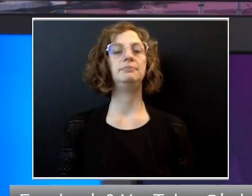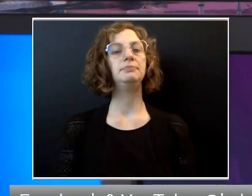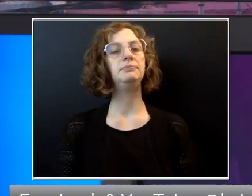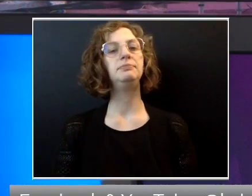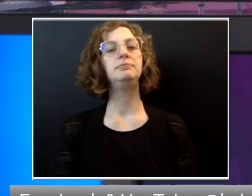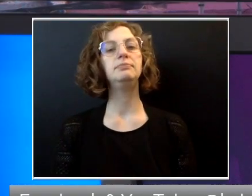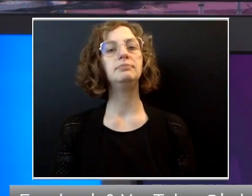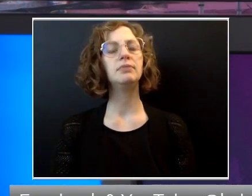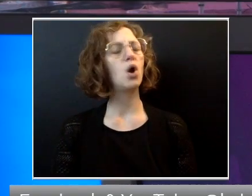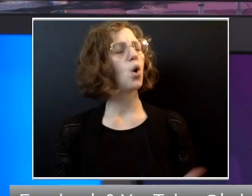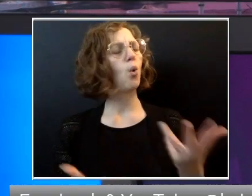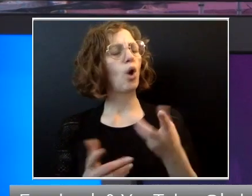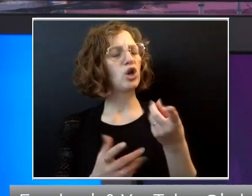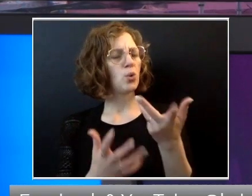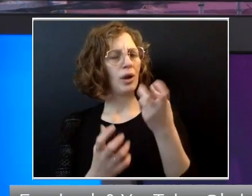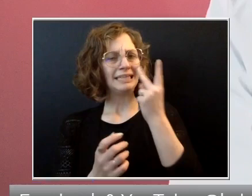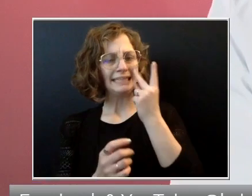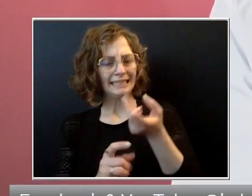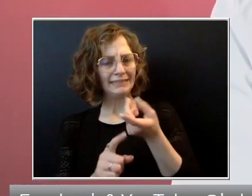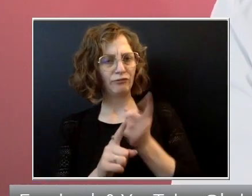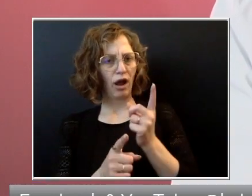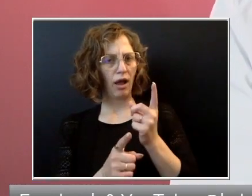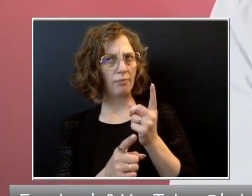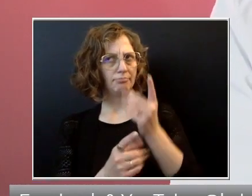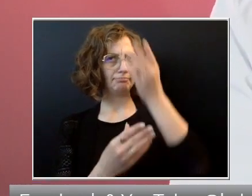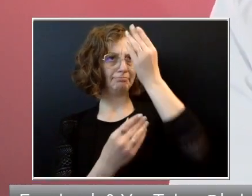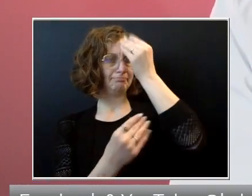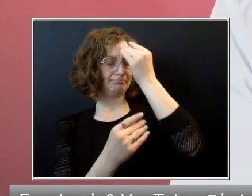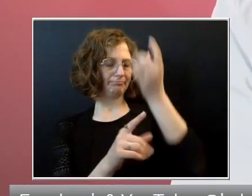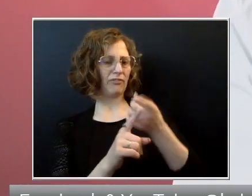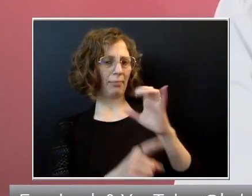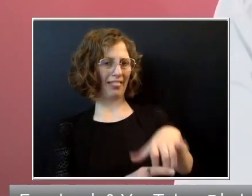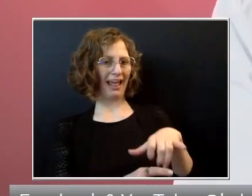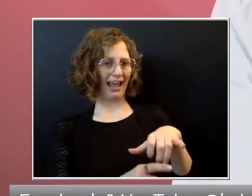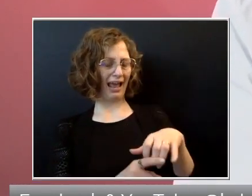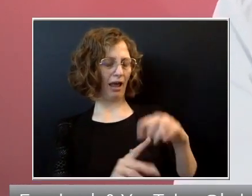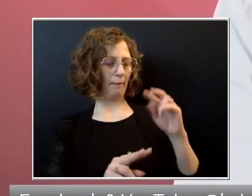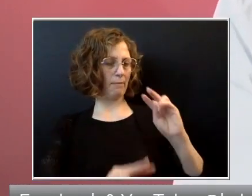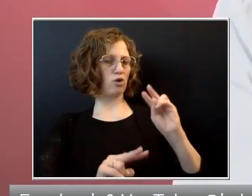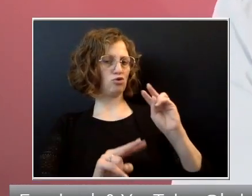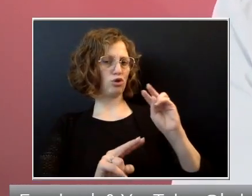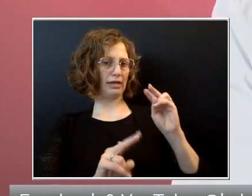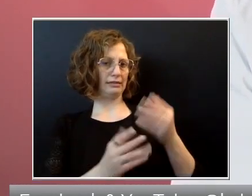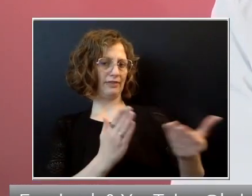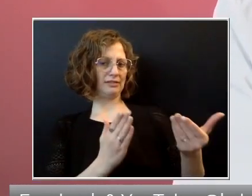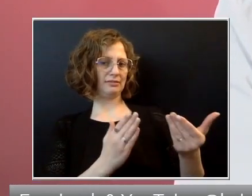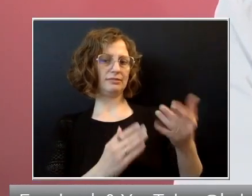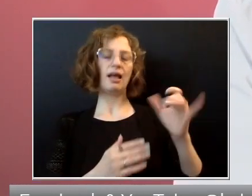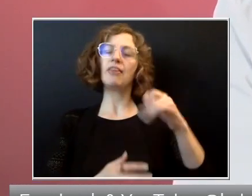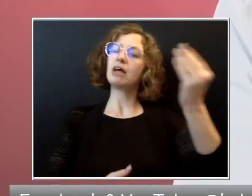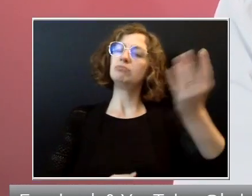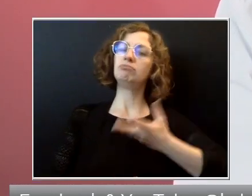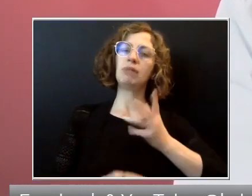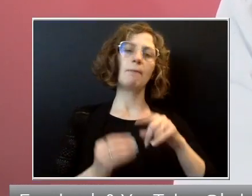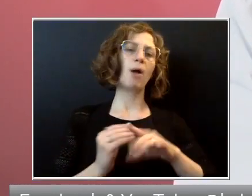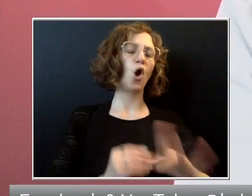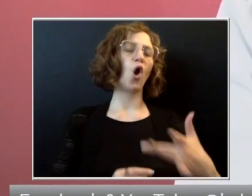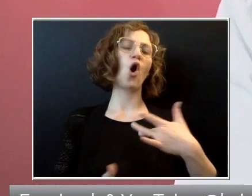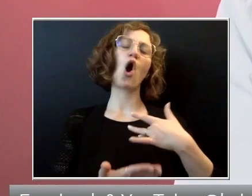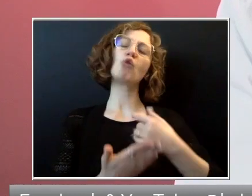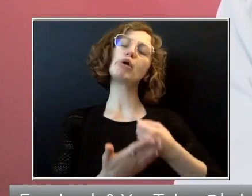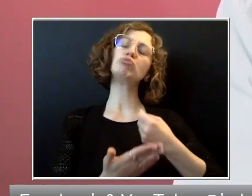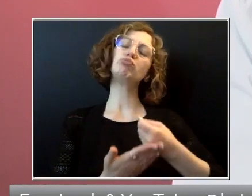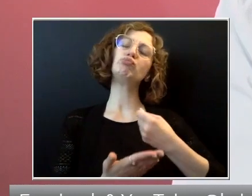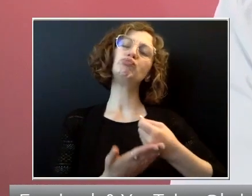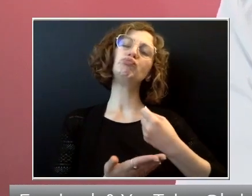to you? So that tells us a lot about her heart rate and her heart rhythm, if she is having abnormal rhythms in the